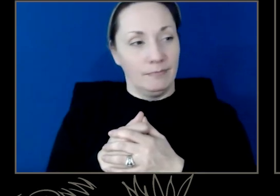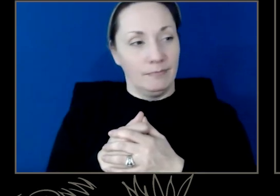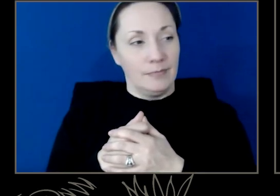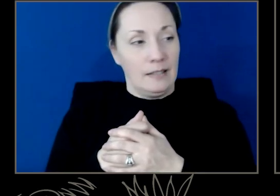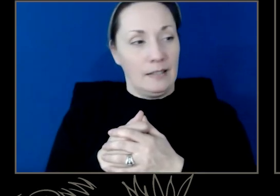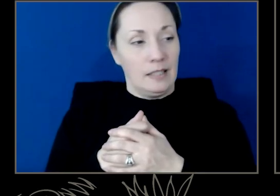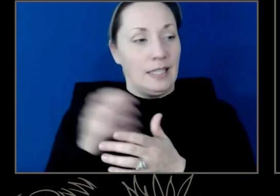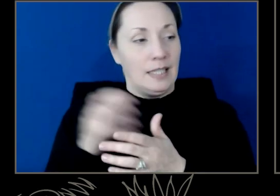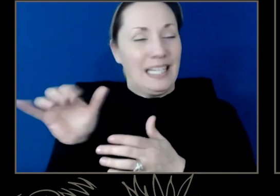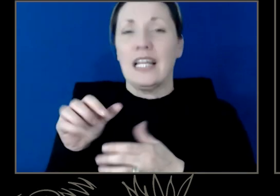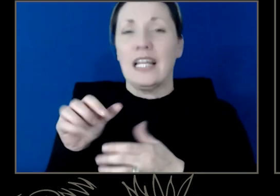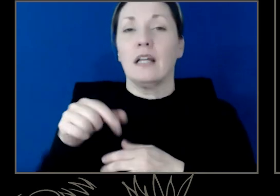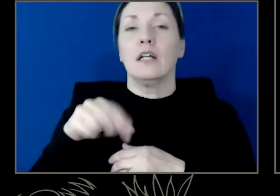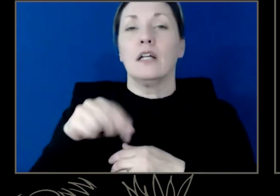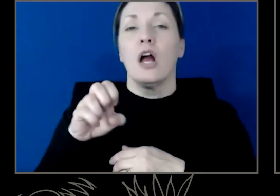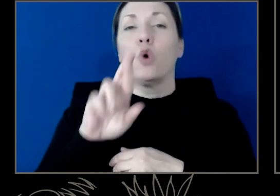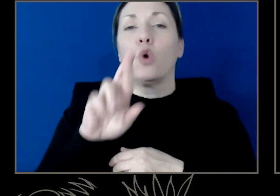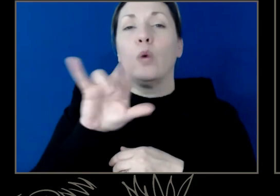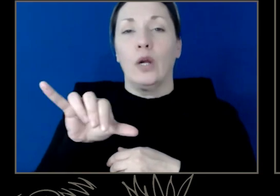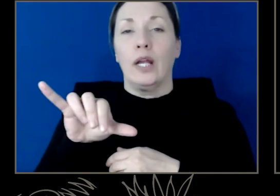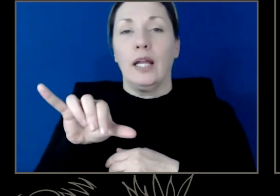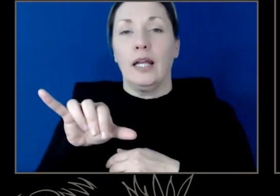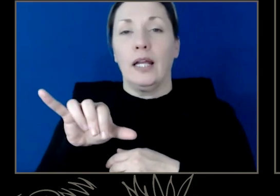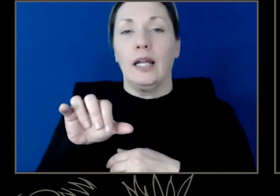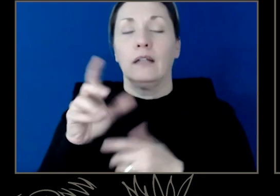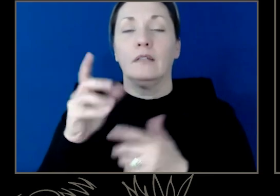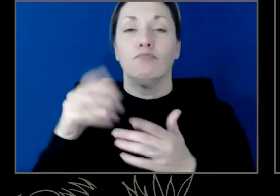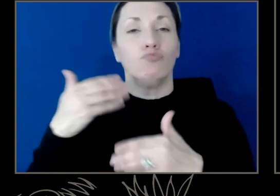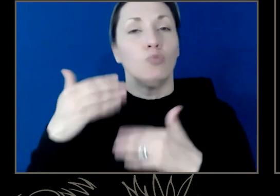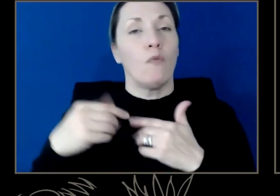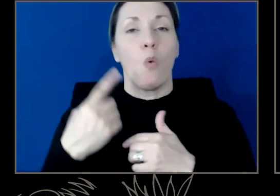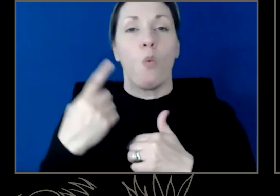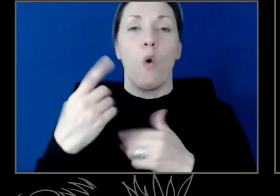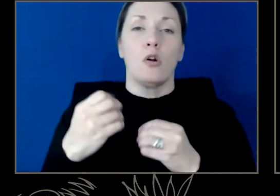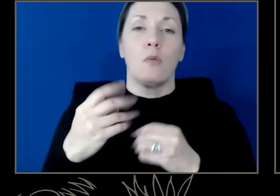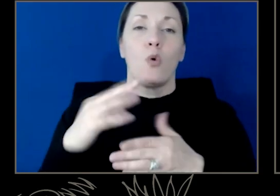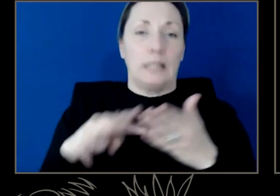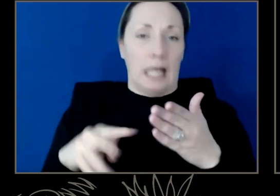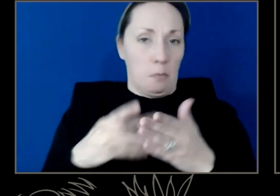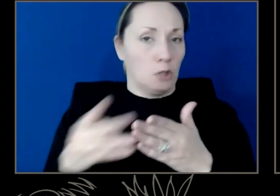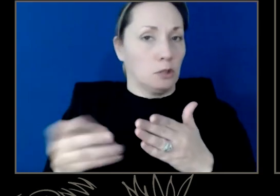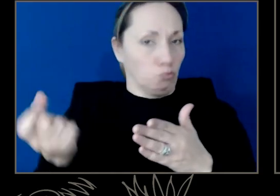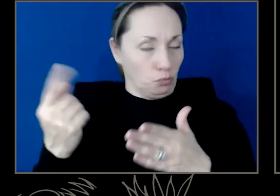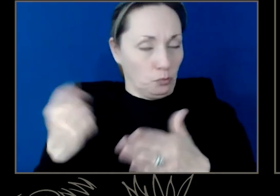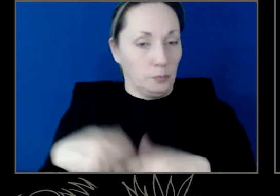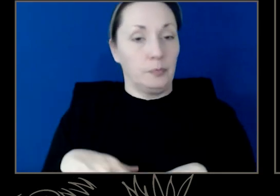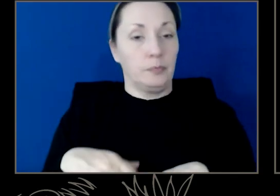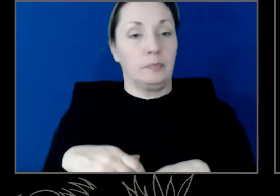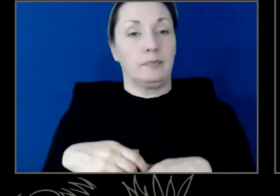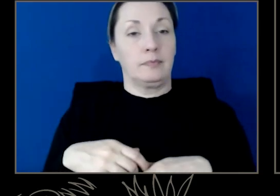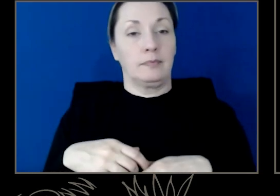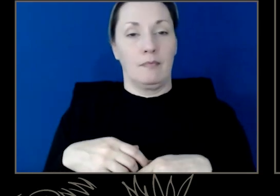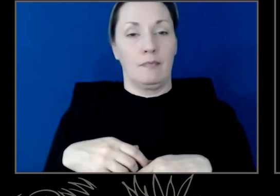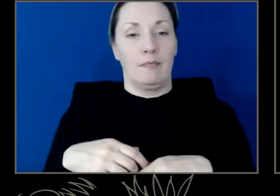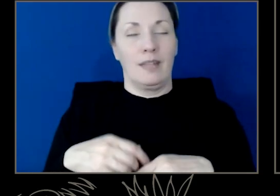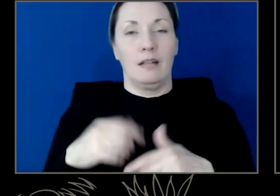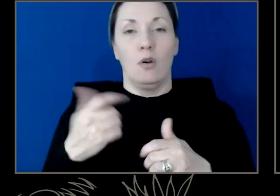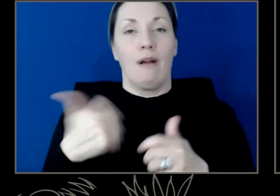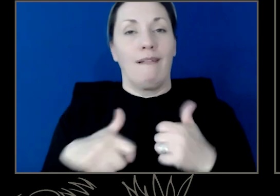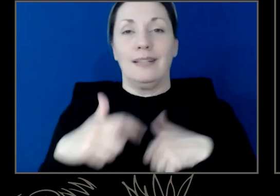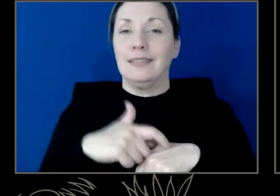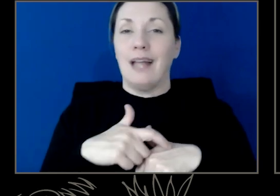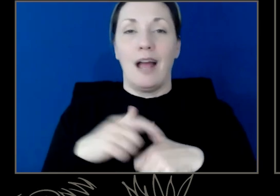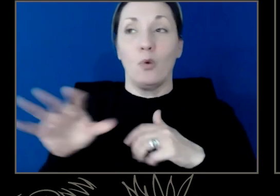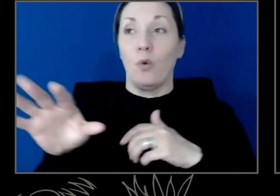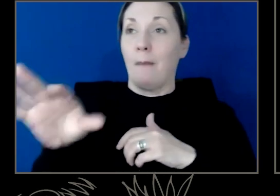it's like a query that you define over one or more tables, and anytime you run a select from